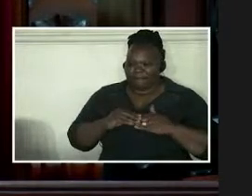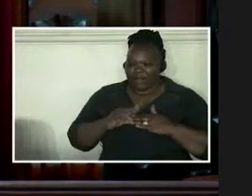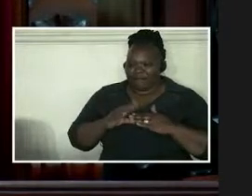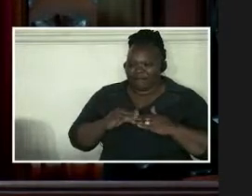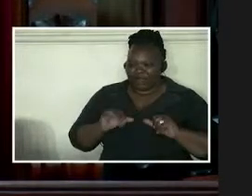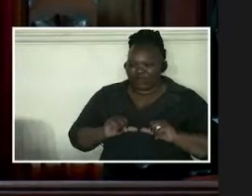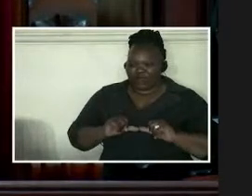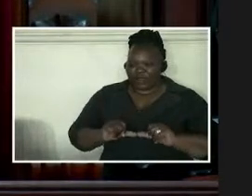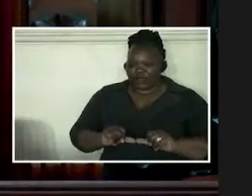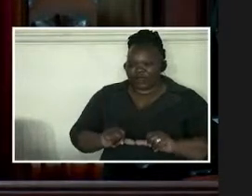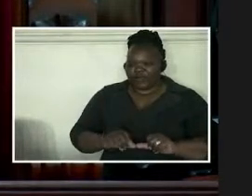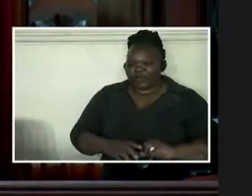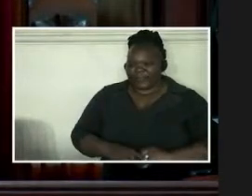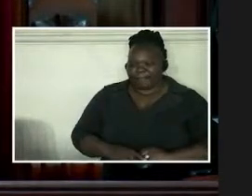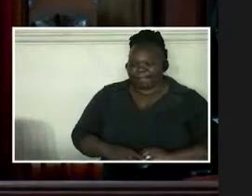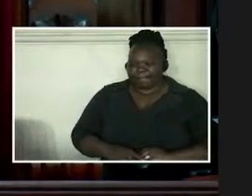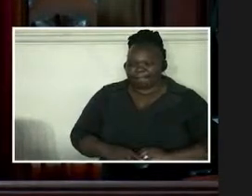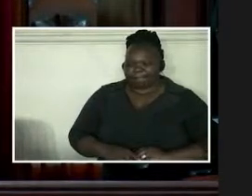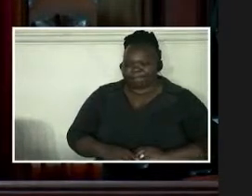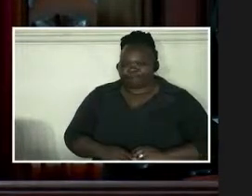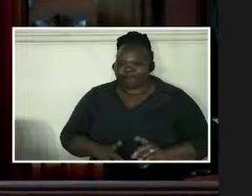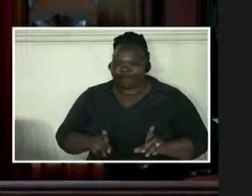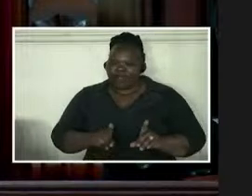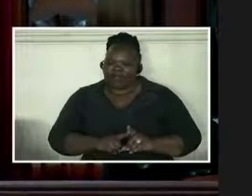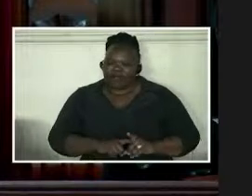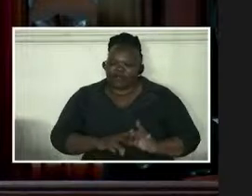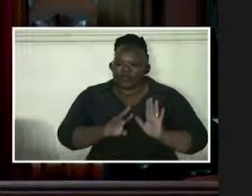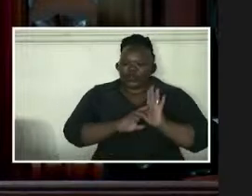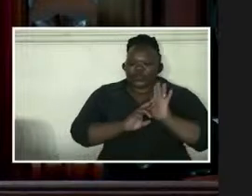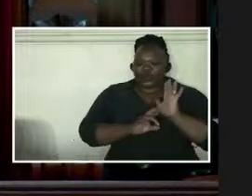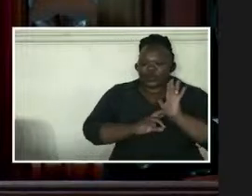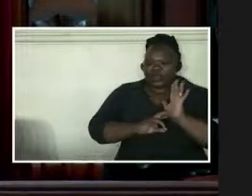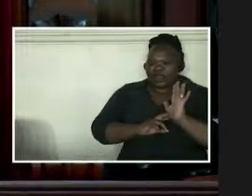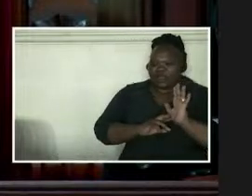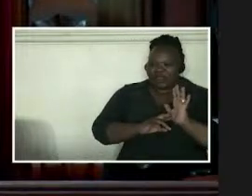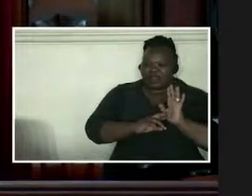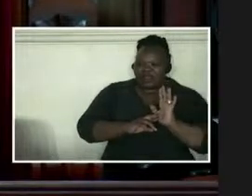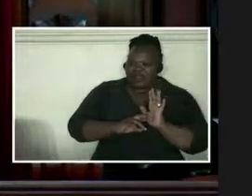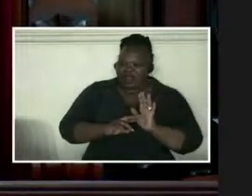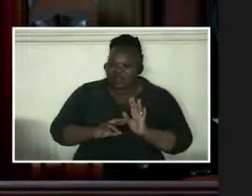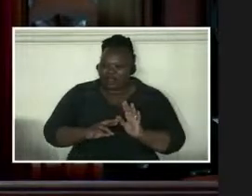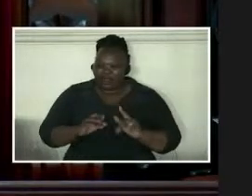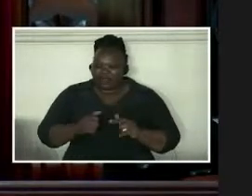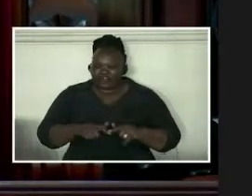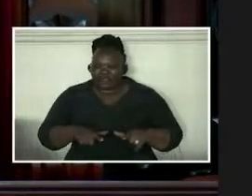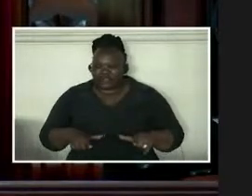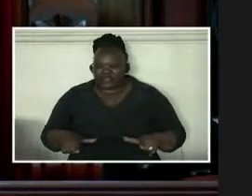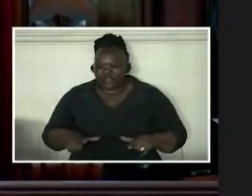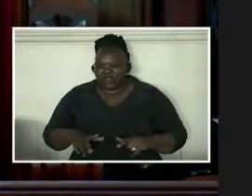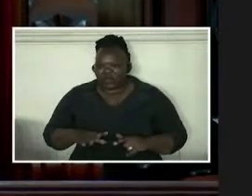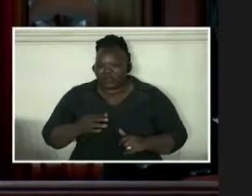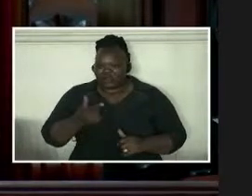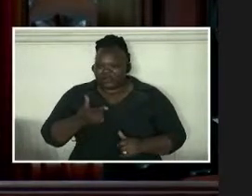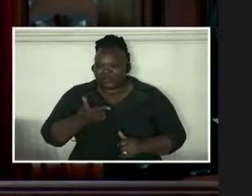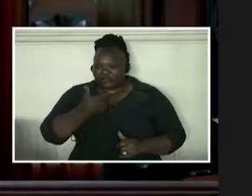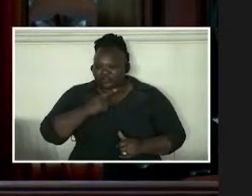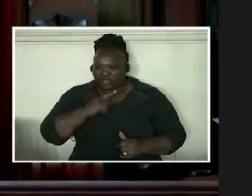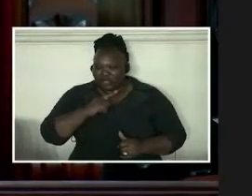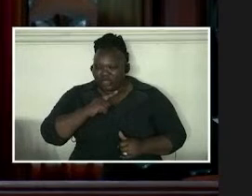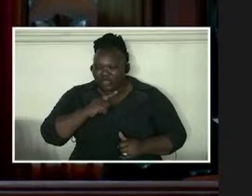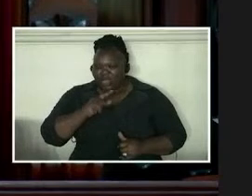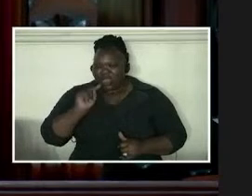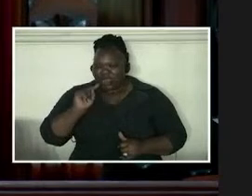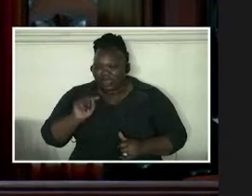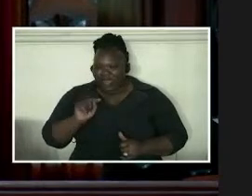over as per the rules of the legislature so i was reliably informed that she was